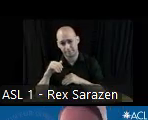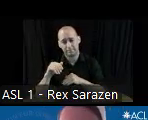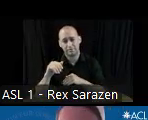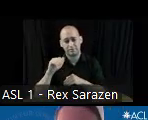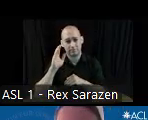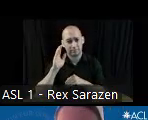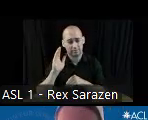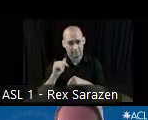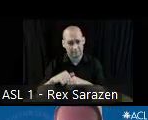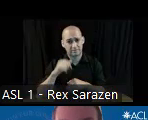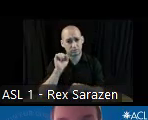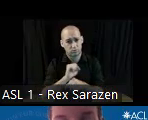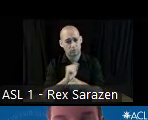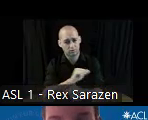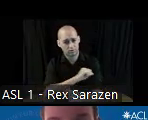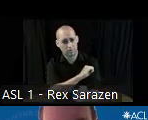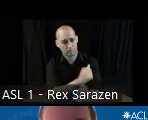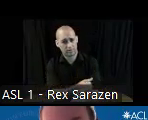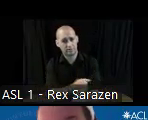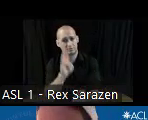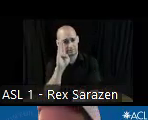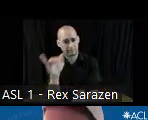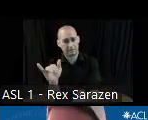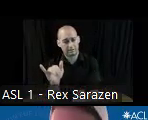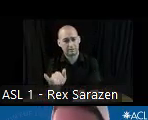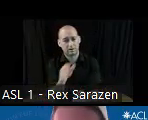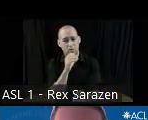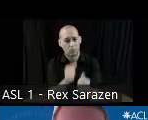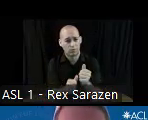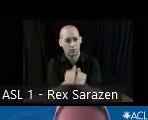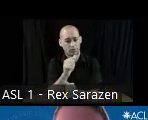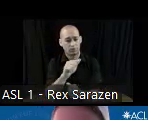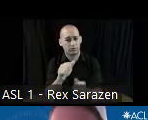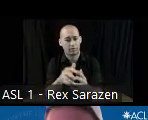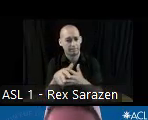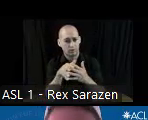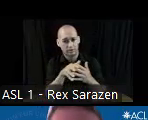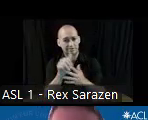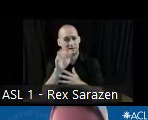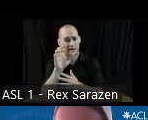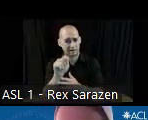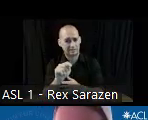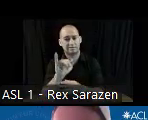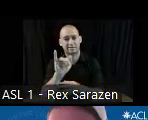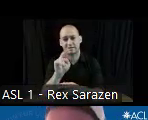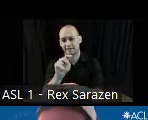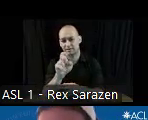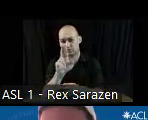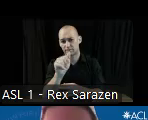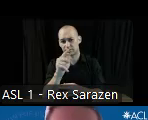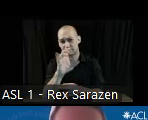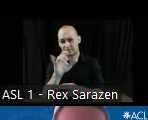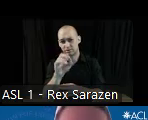work is authorized by the Older Americans Act through something called the Interagency Coordinating Committee